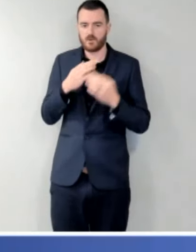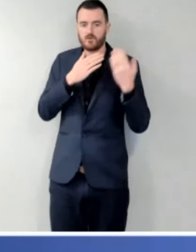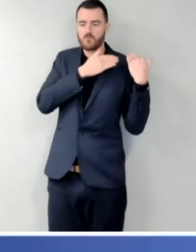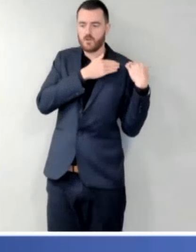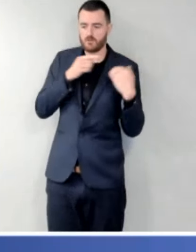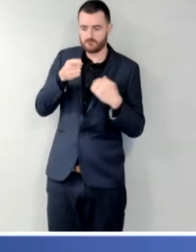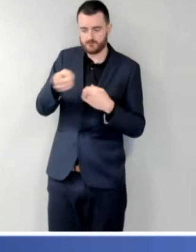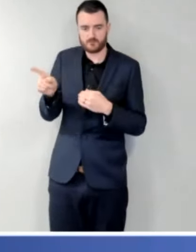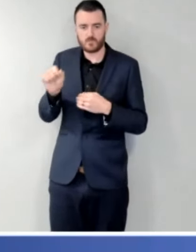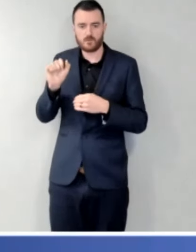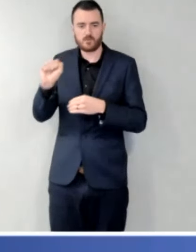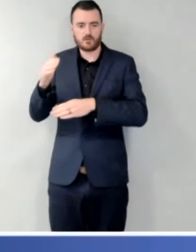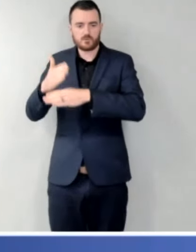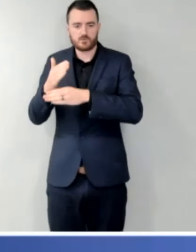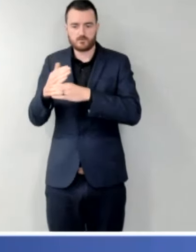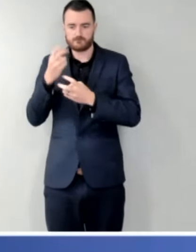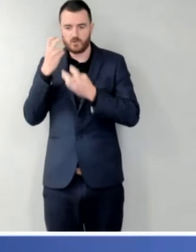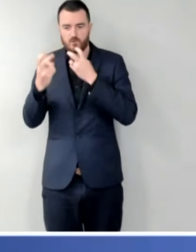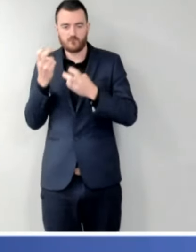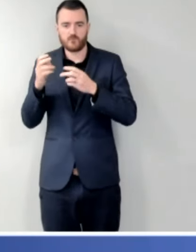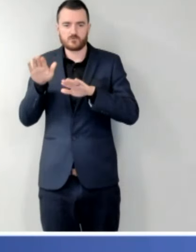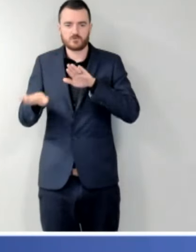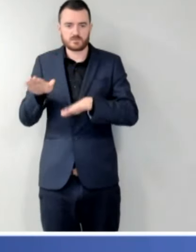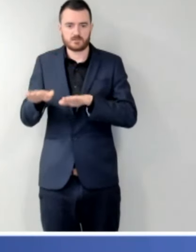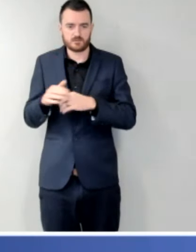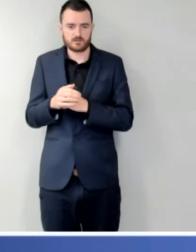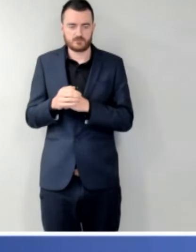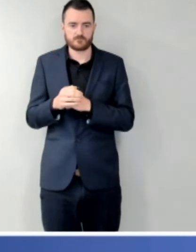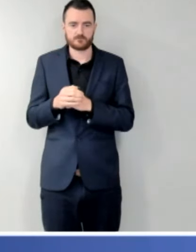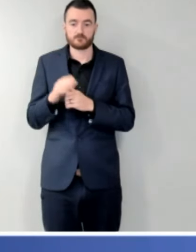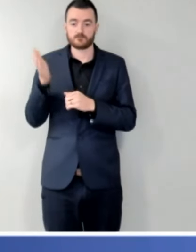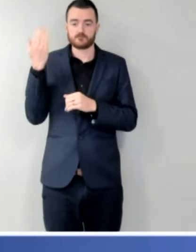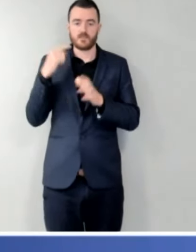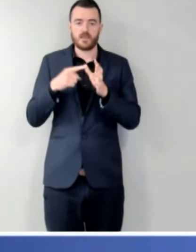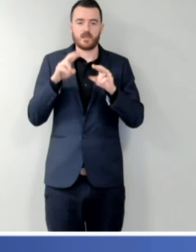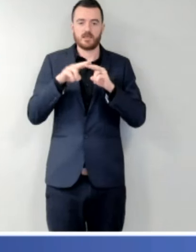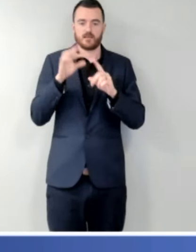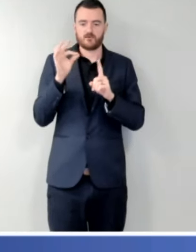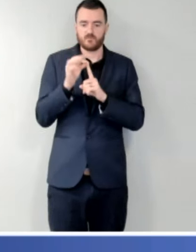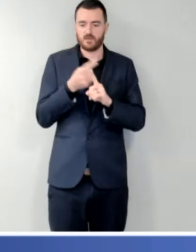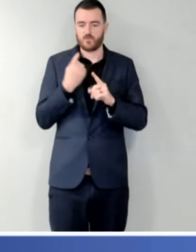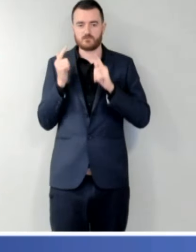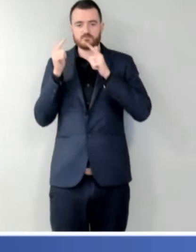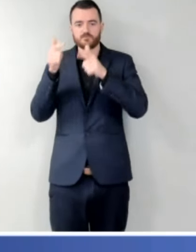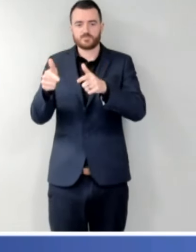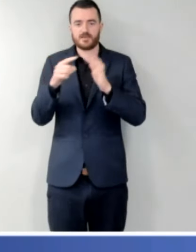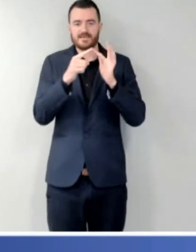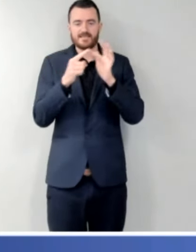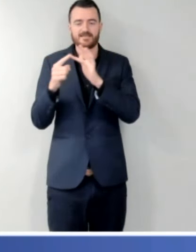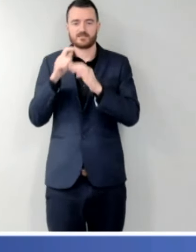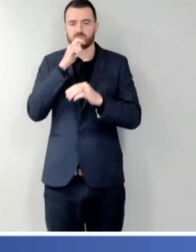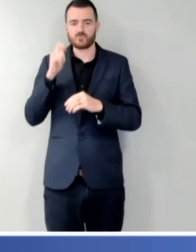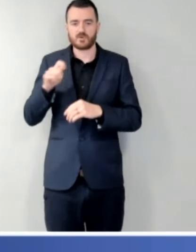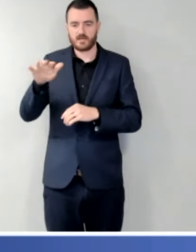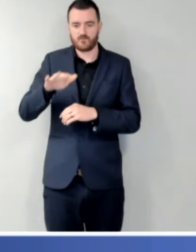justice. Initially, the AFP deployed to Donetsk to help secure